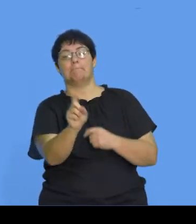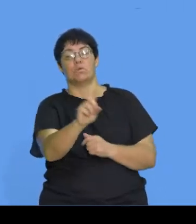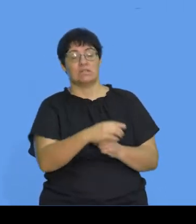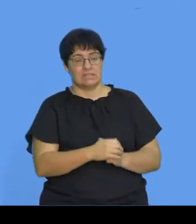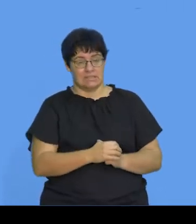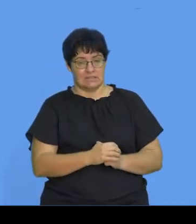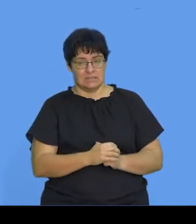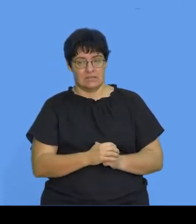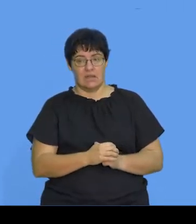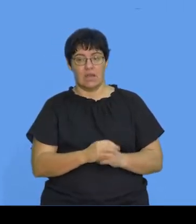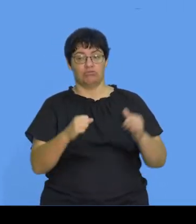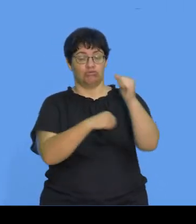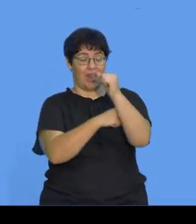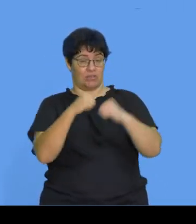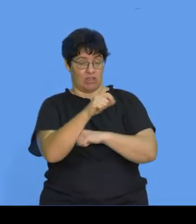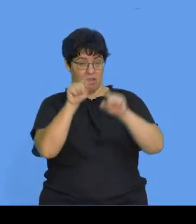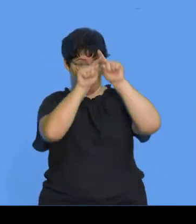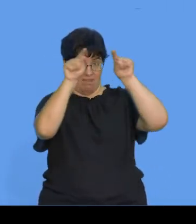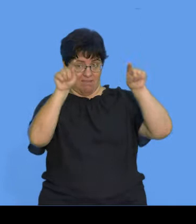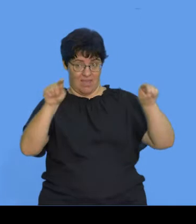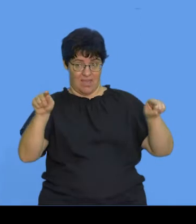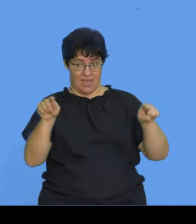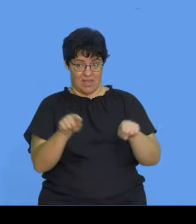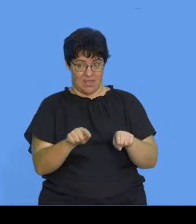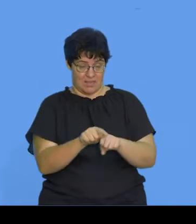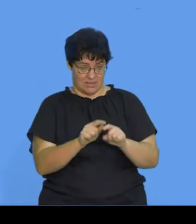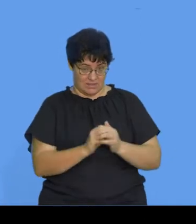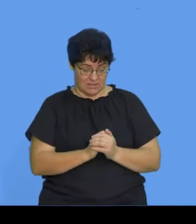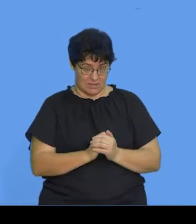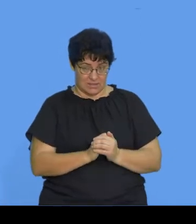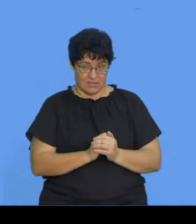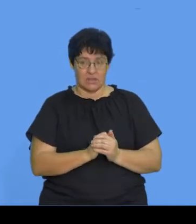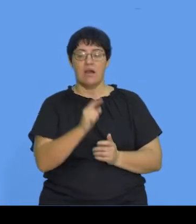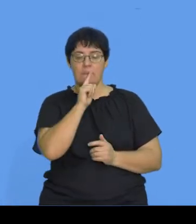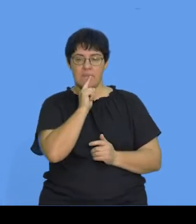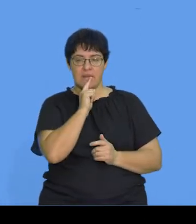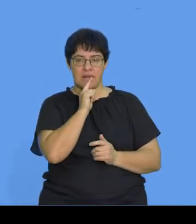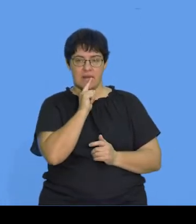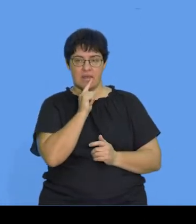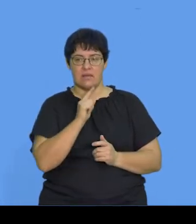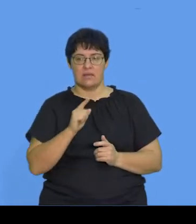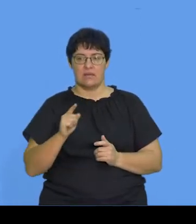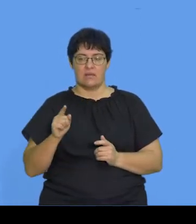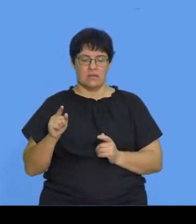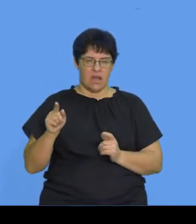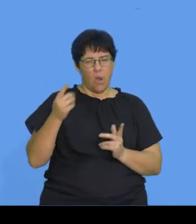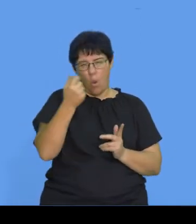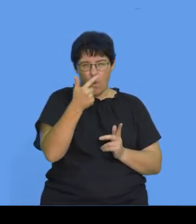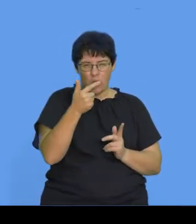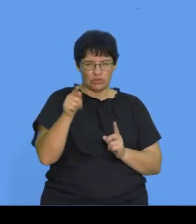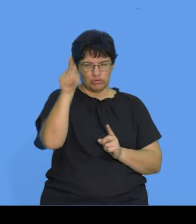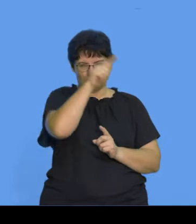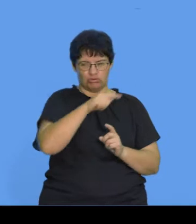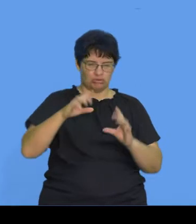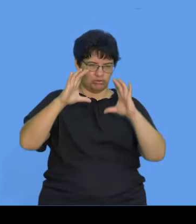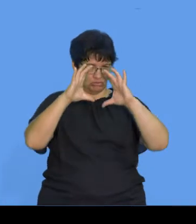realize is its shape, okay? And if you have a look at it, it's in a ring shape, okay? It's kind of